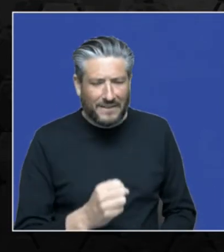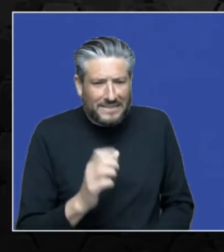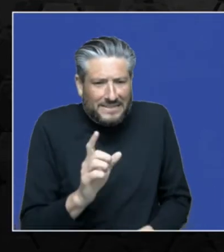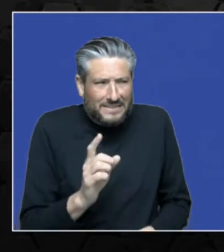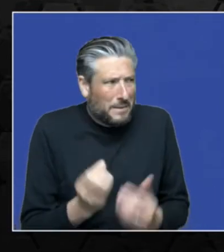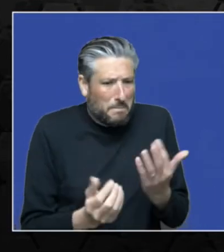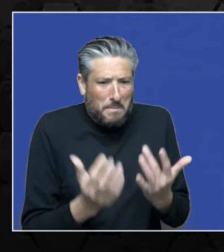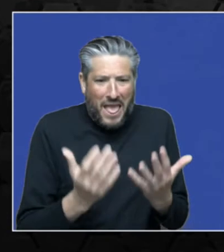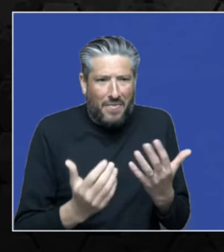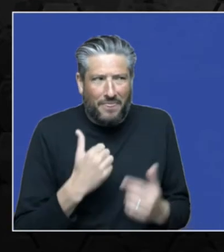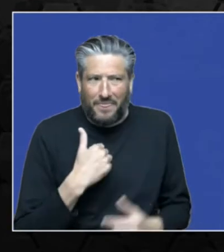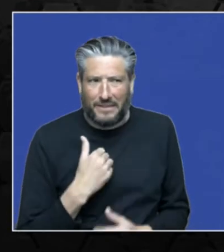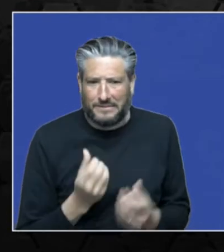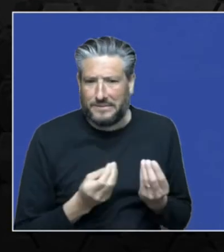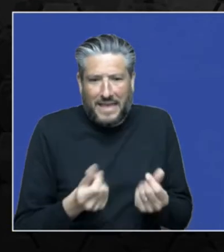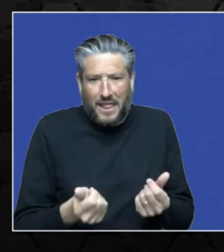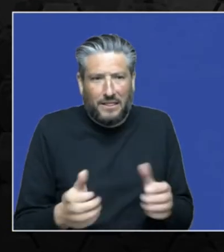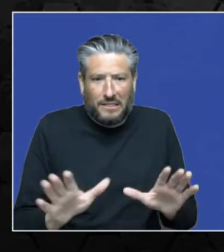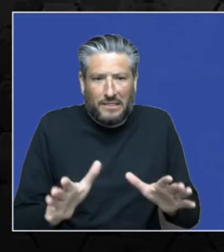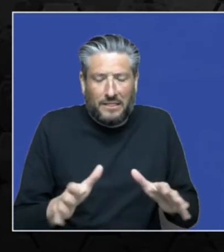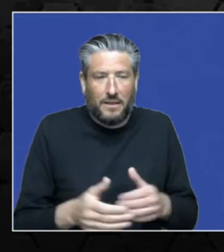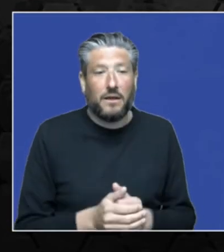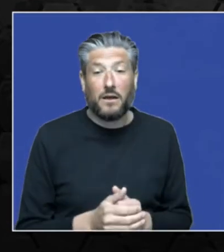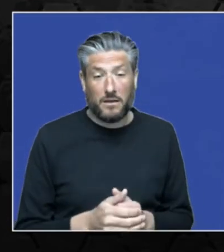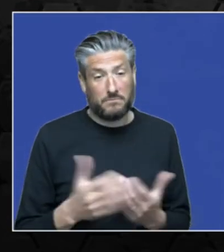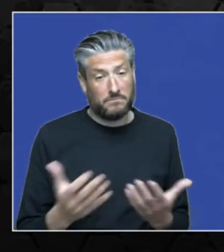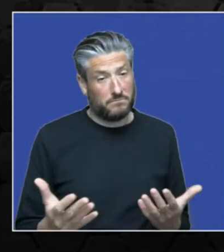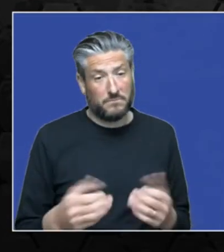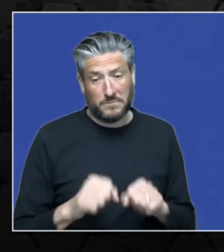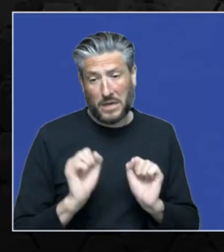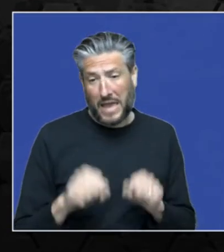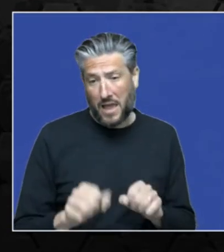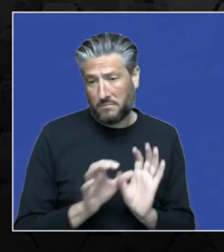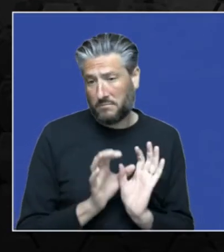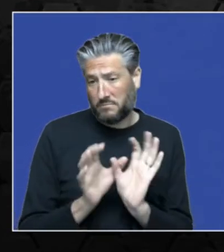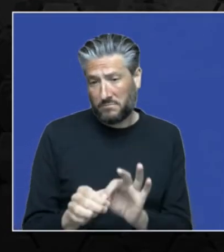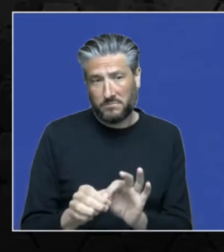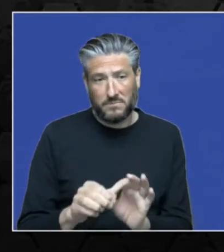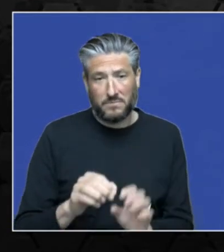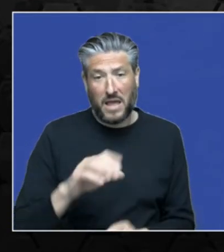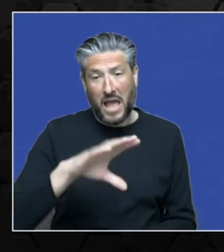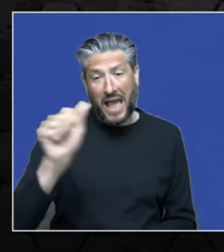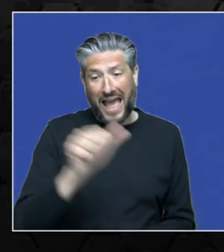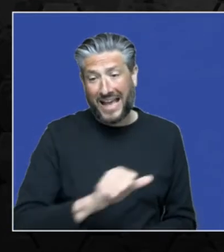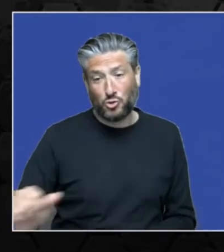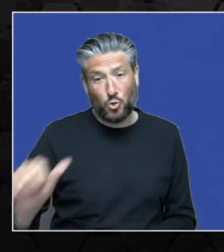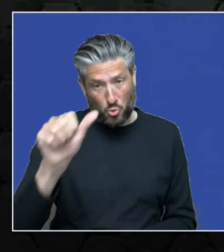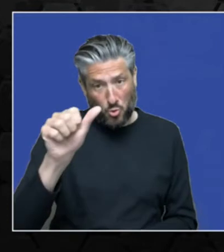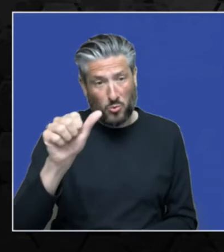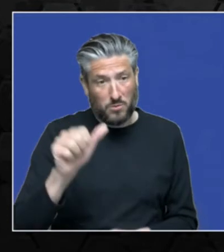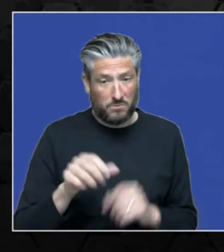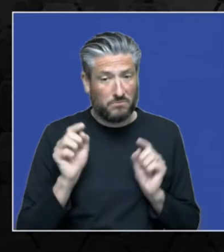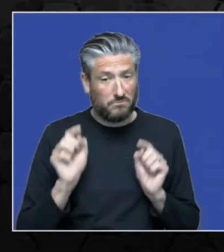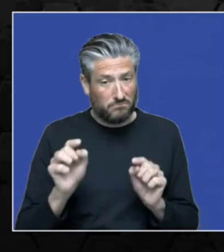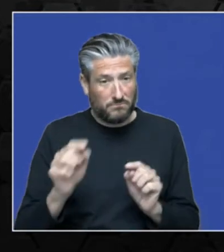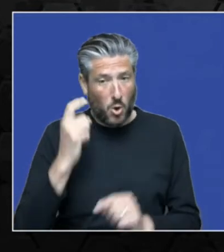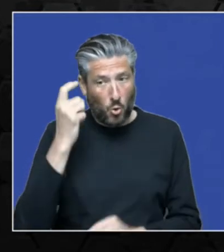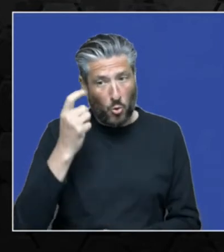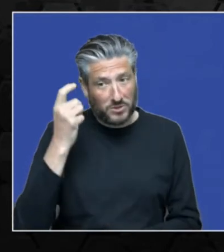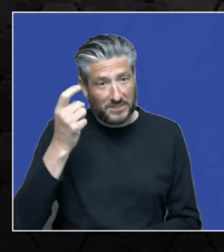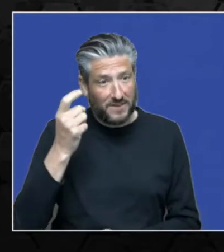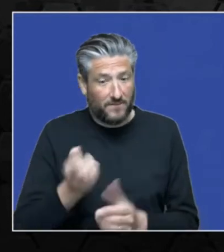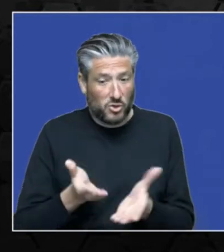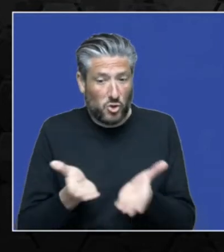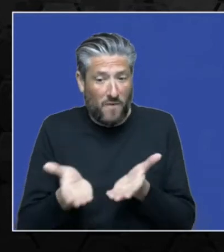like you can use something like Azure Cognitive Services. Now, it's basically like it's providing an